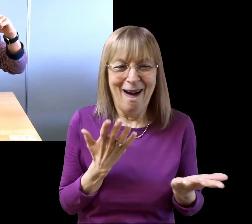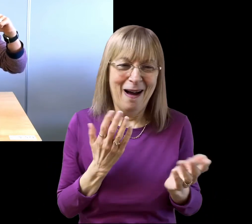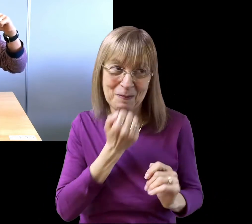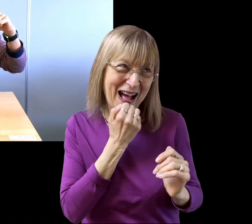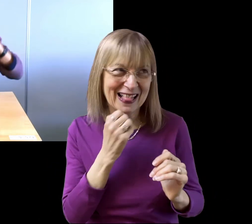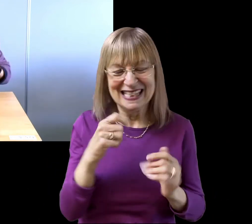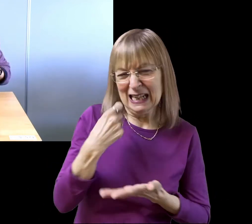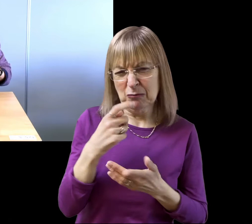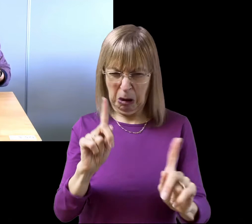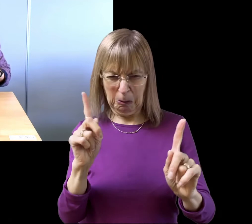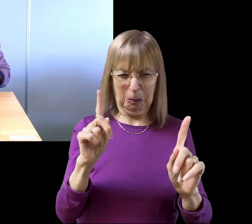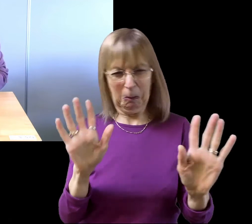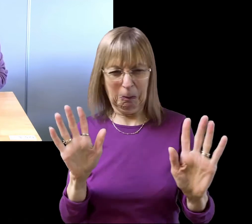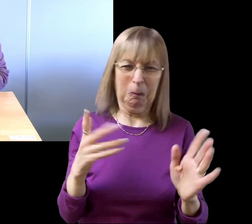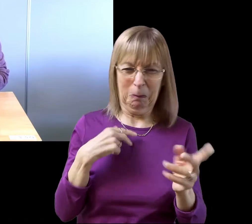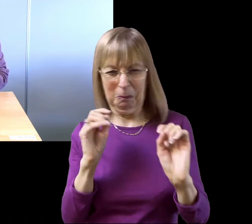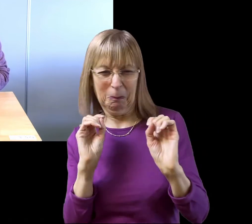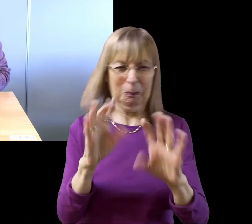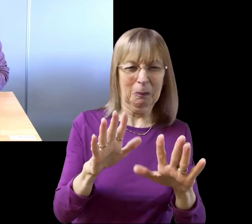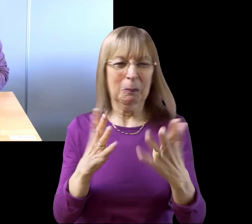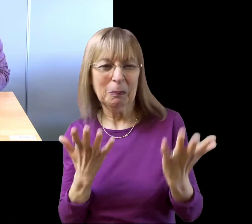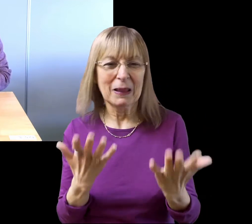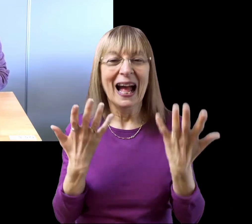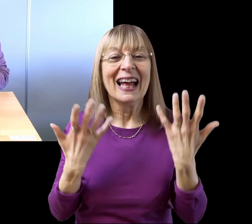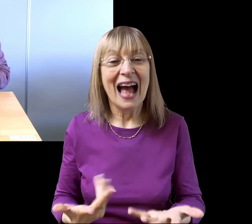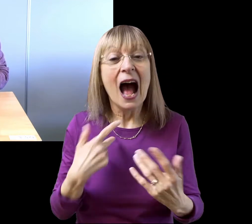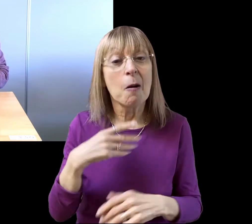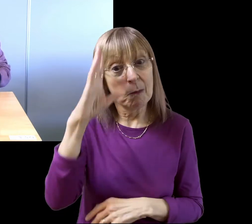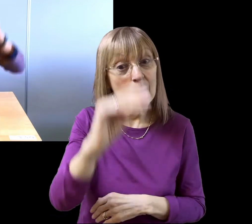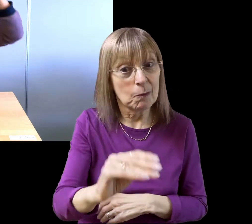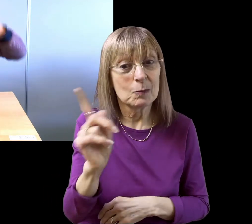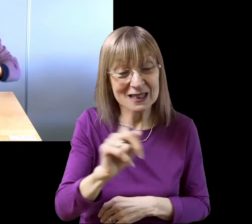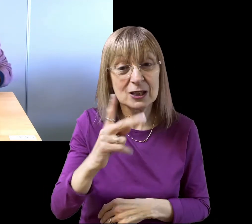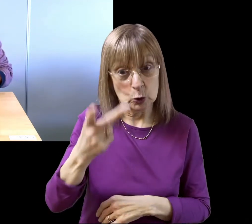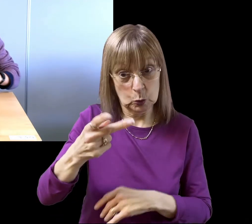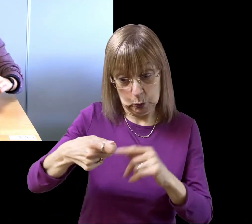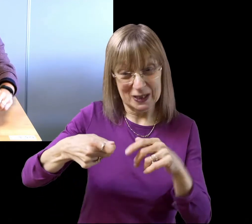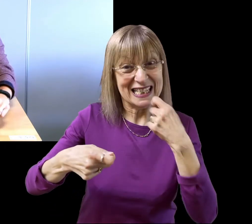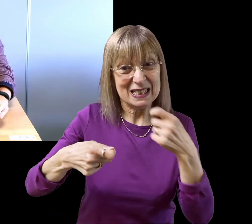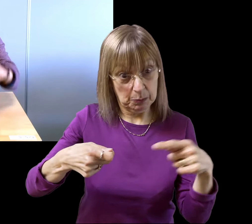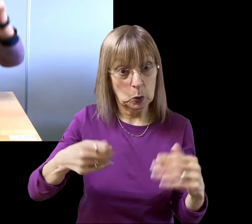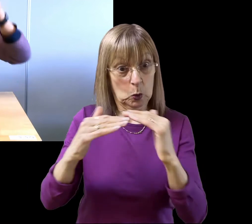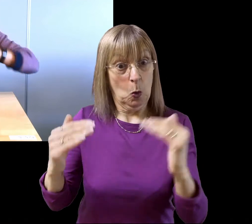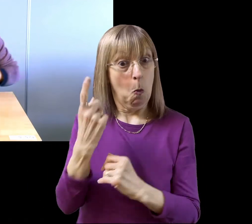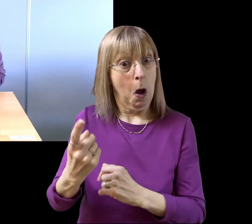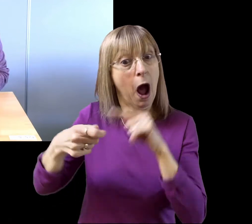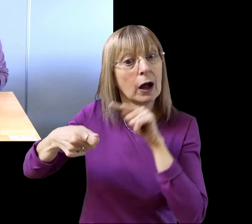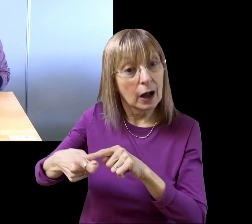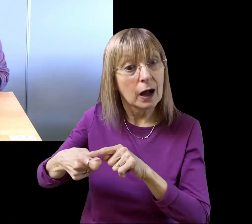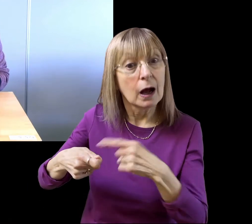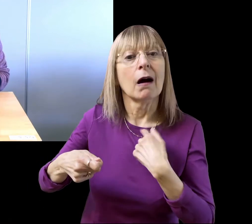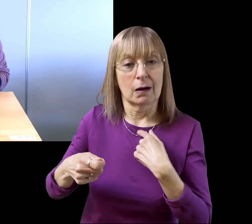cereal. You might be able to find a spoon that's similar. And then we could say that 2 of these makes 1 of these. So we replace the next square with